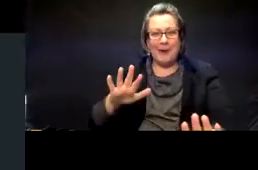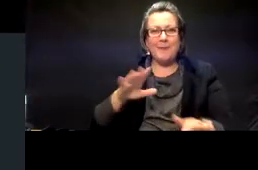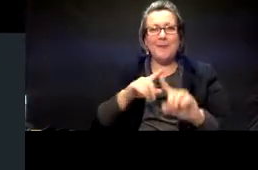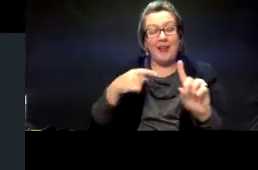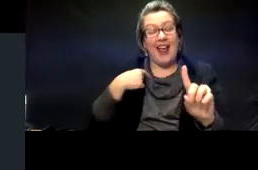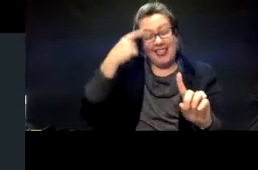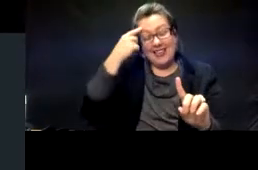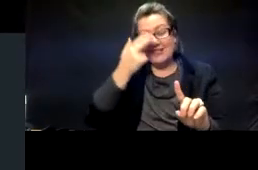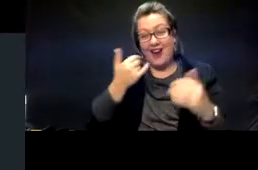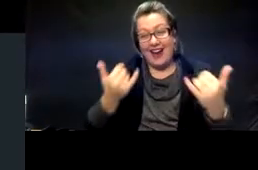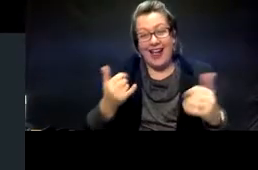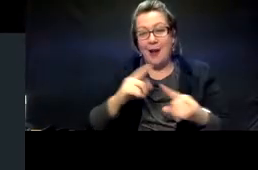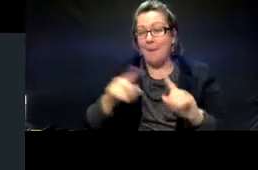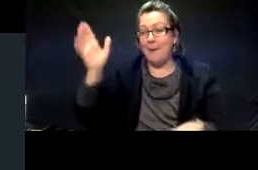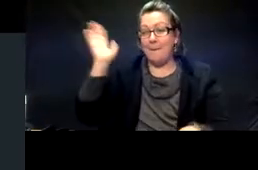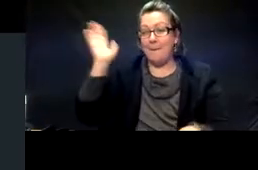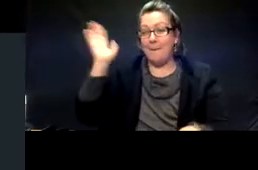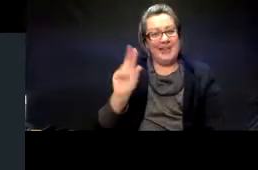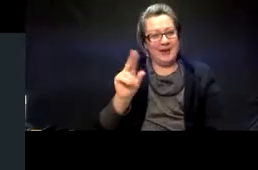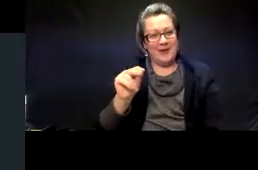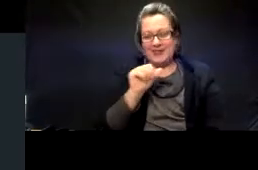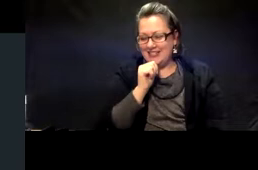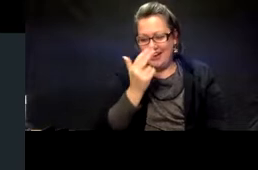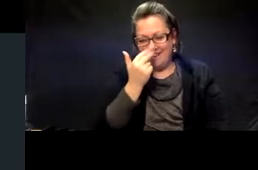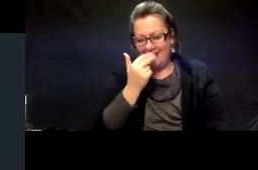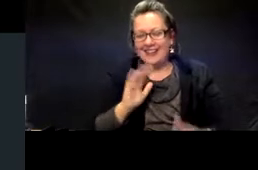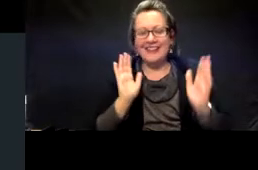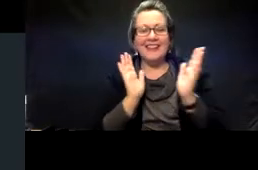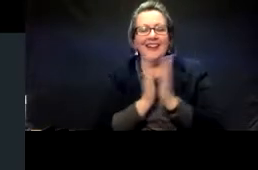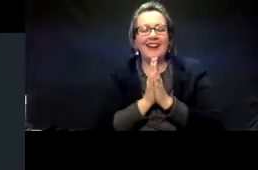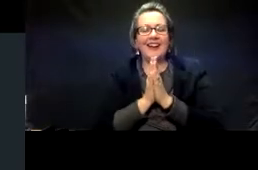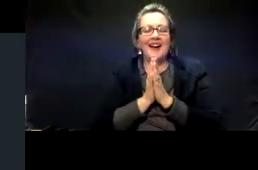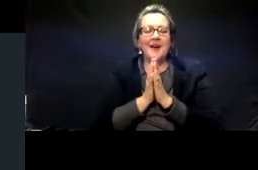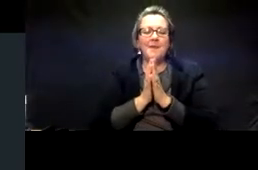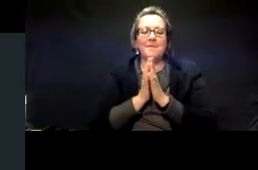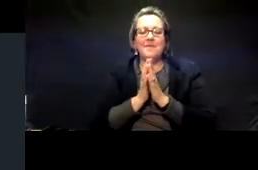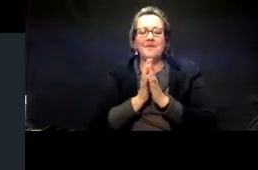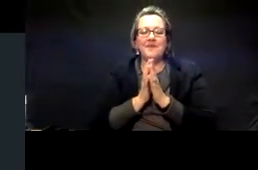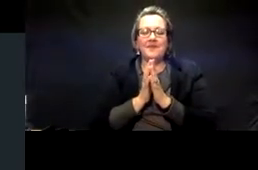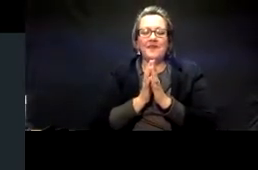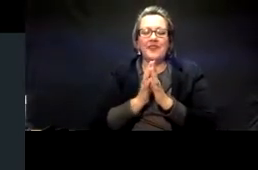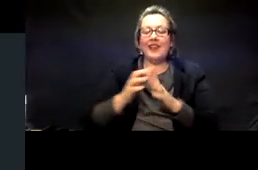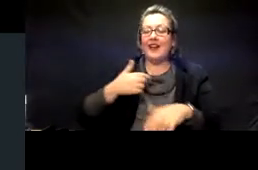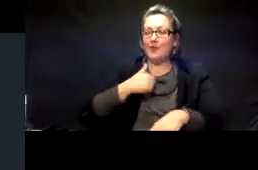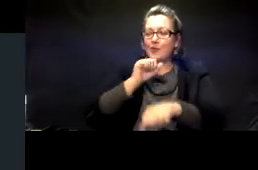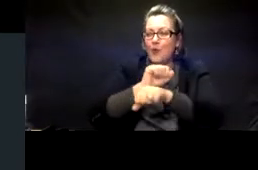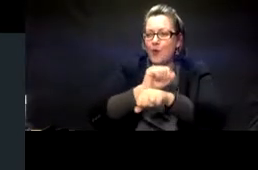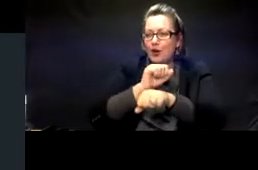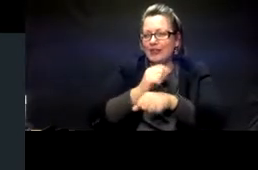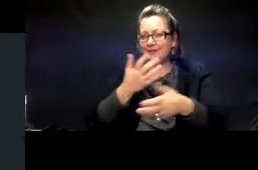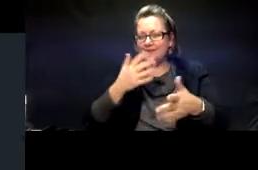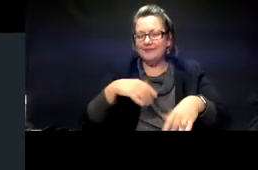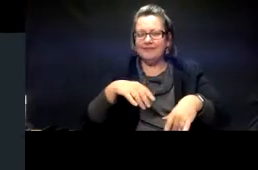happened a long time ago, but I think it's funny now. It wasn't funny to me back then.